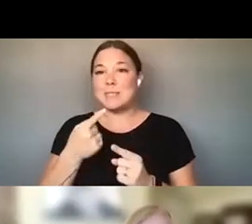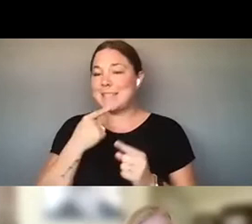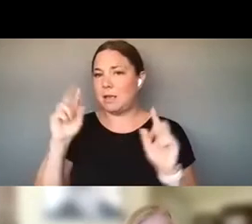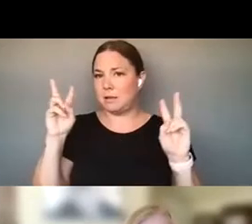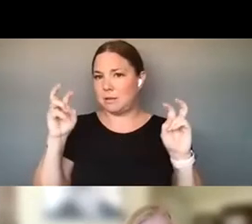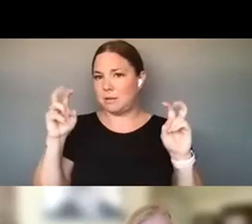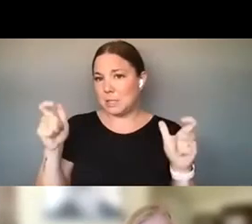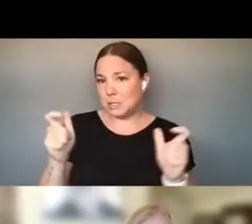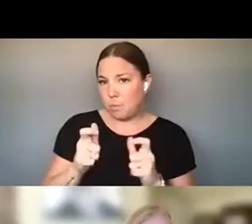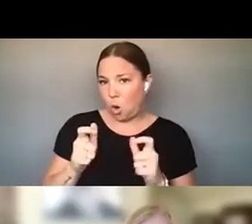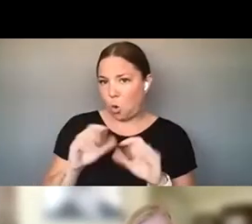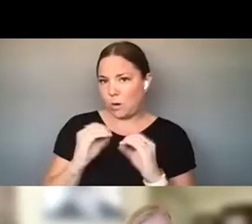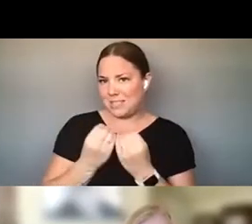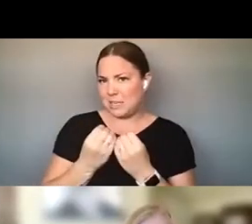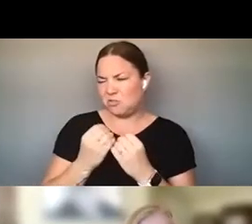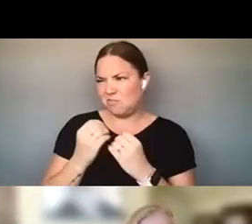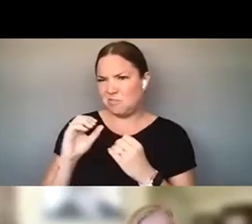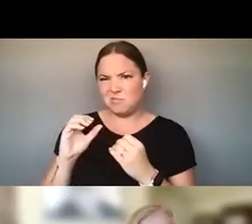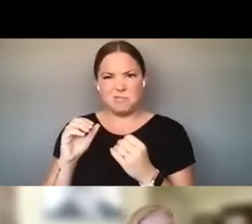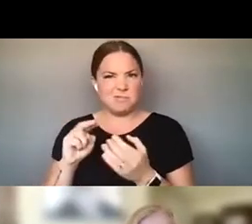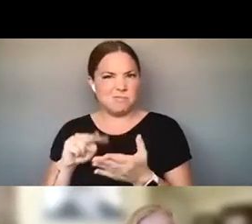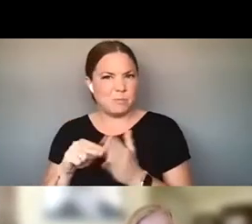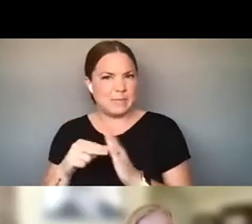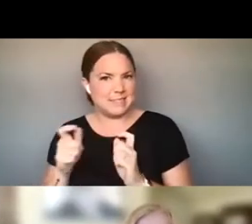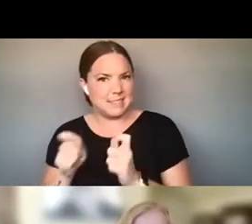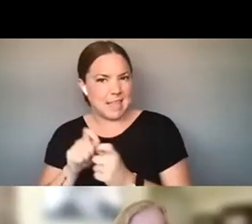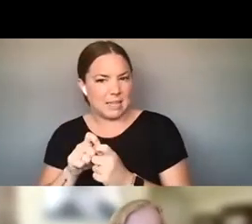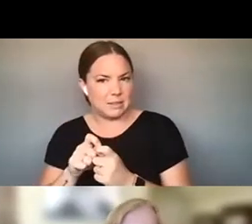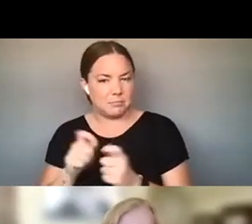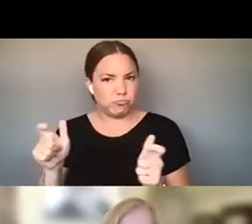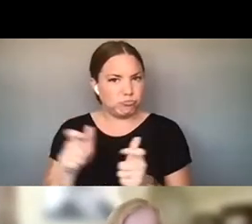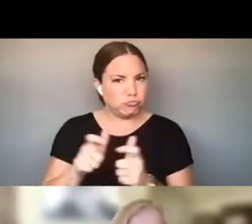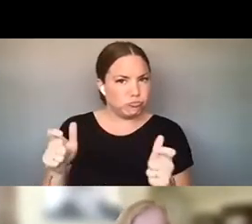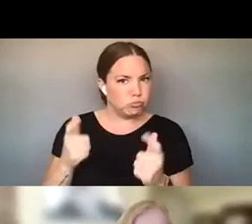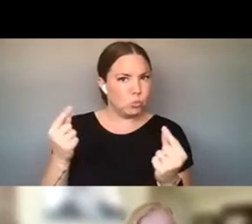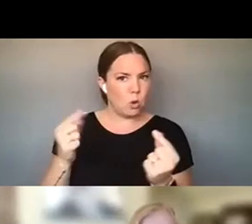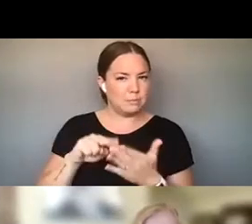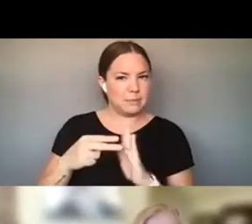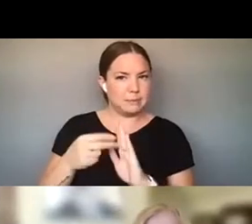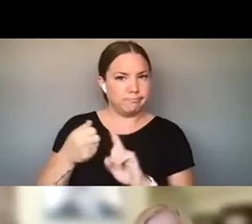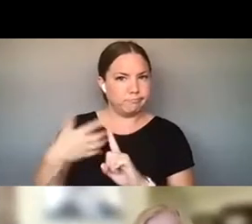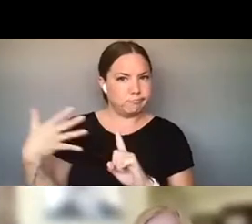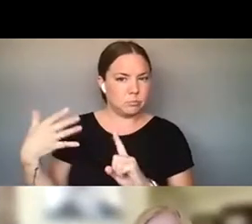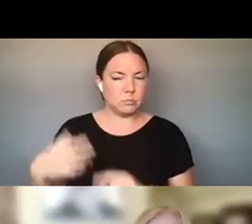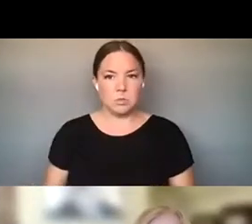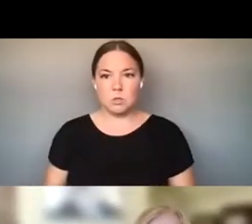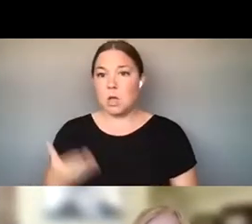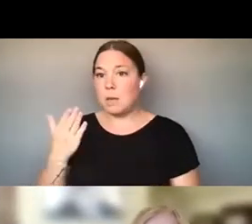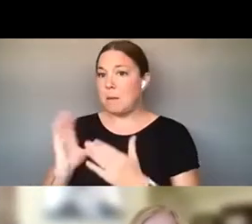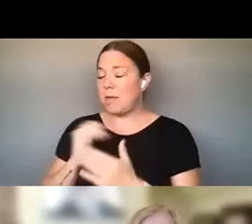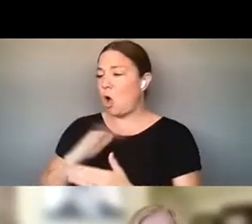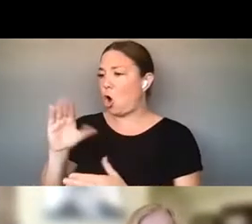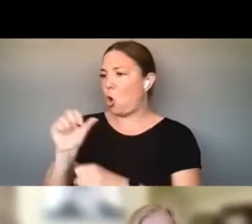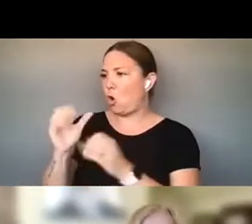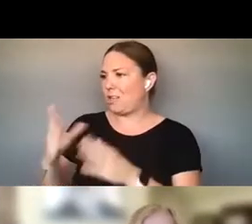small are we talking about? So I wonder if our colleagues can join us on this part for the questions,